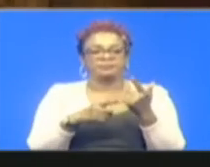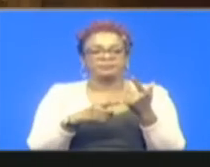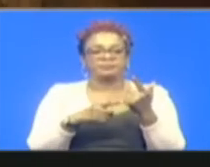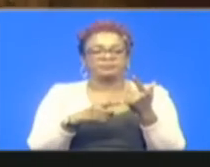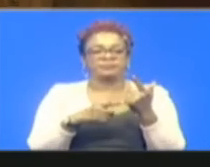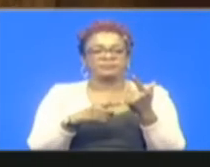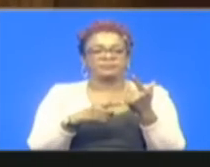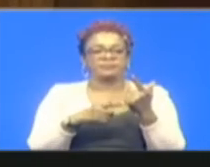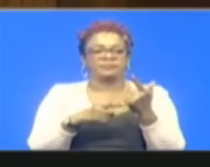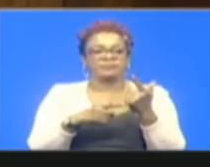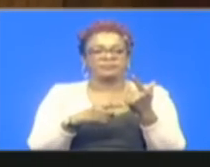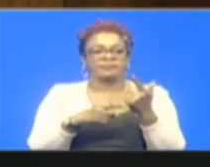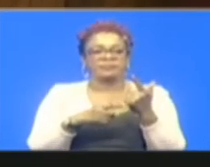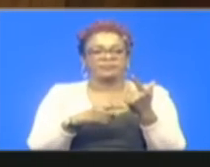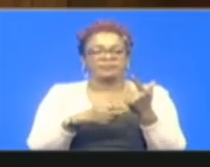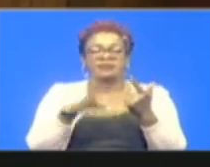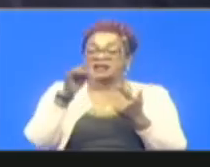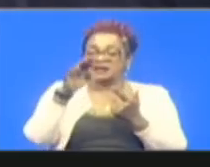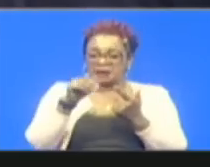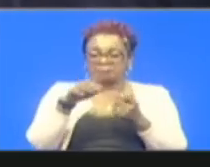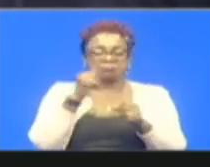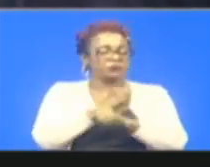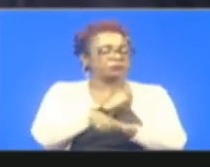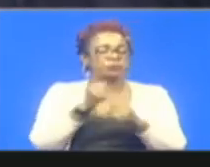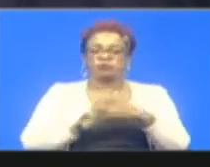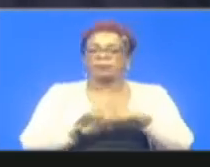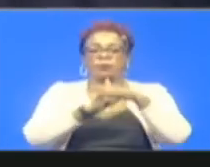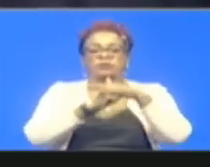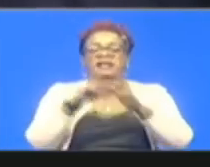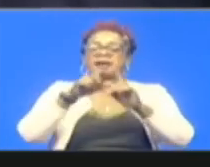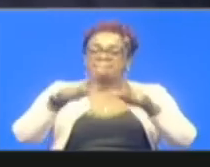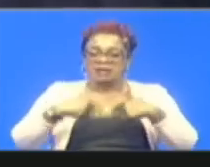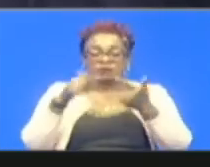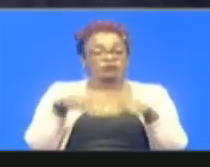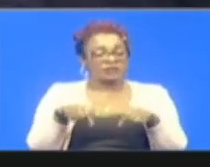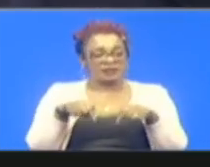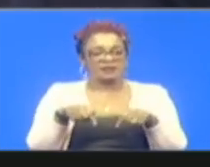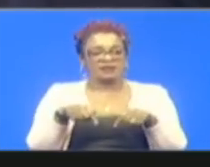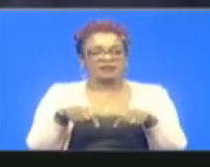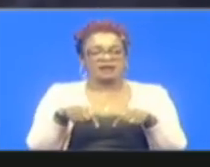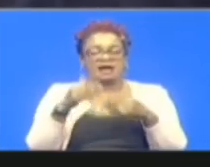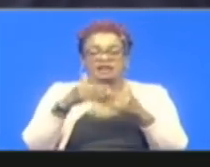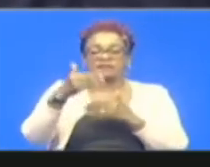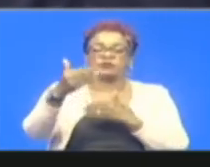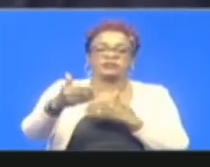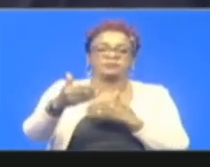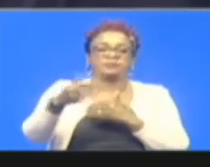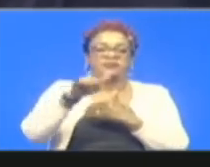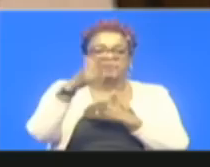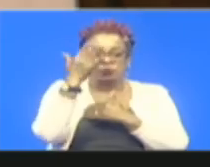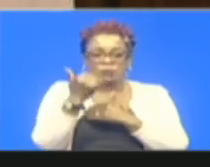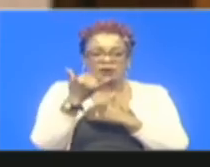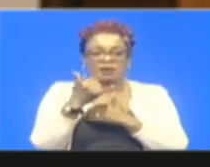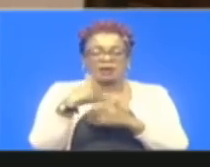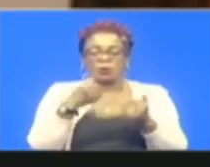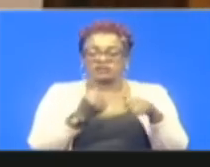is going forward, may no longer support the demand of today and going into the future. That's why our strategy